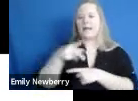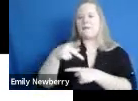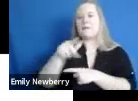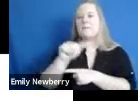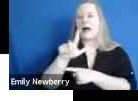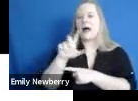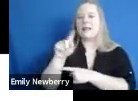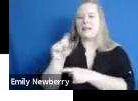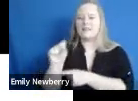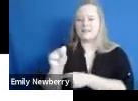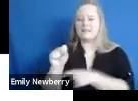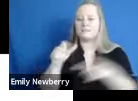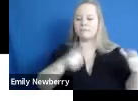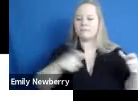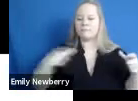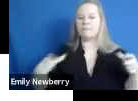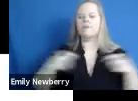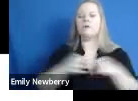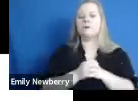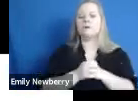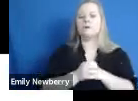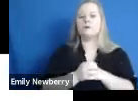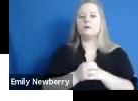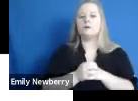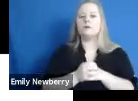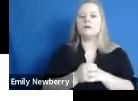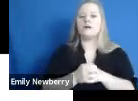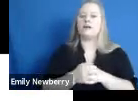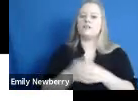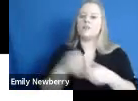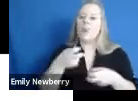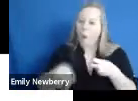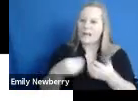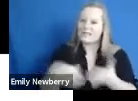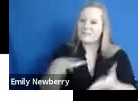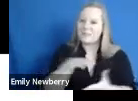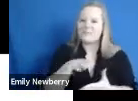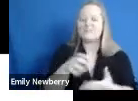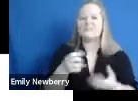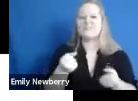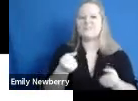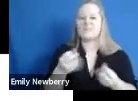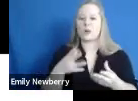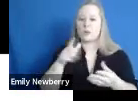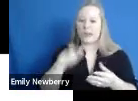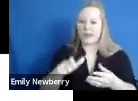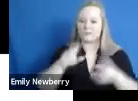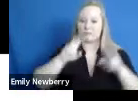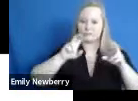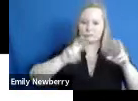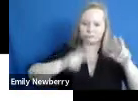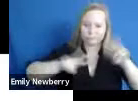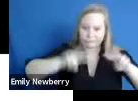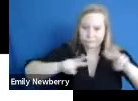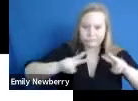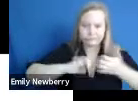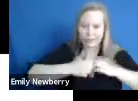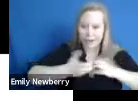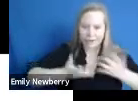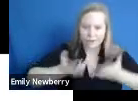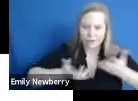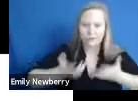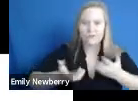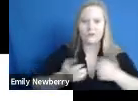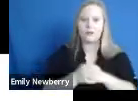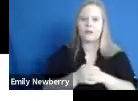know, is the market feasible? Those are questions that have to be answered as well. Can we penetrate local